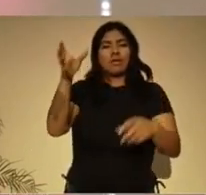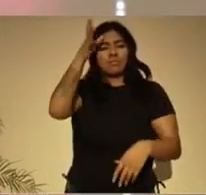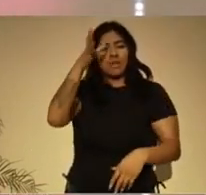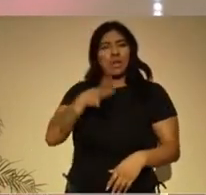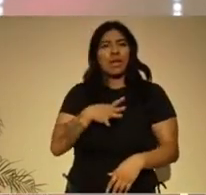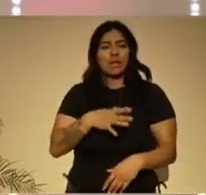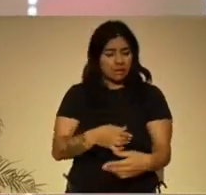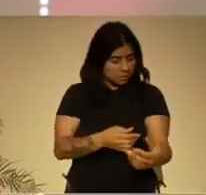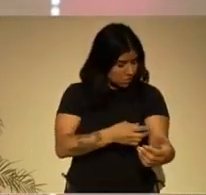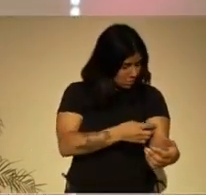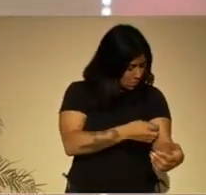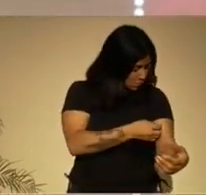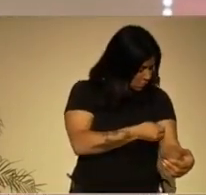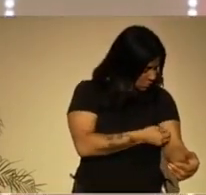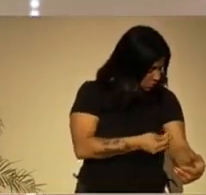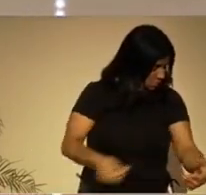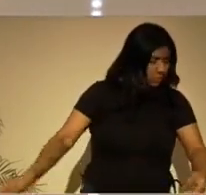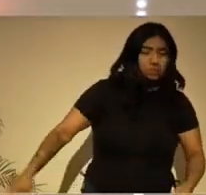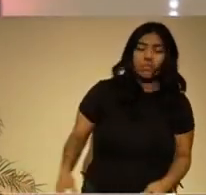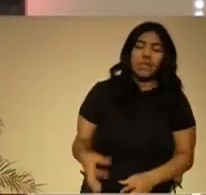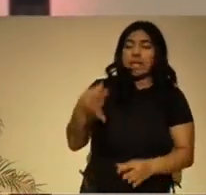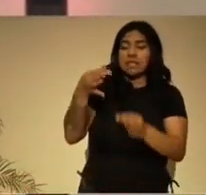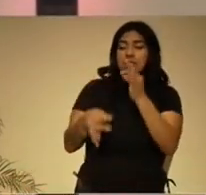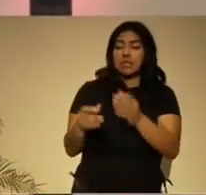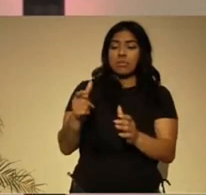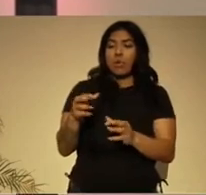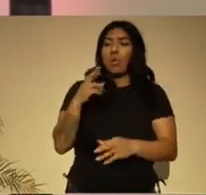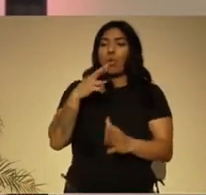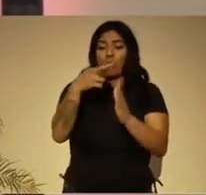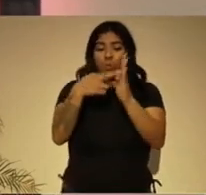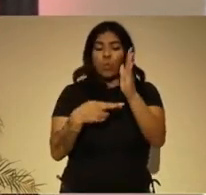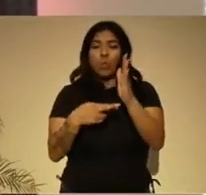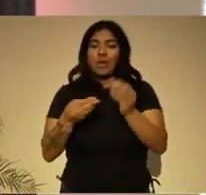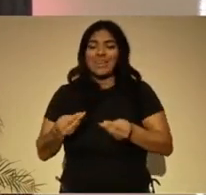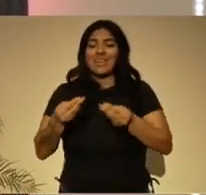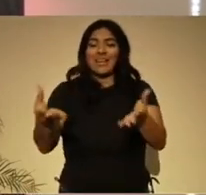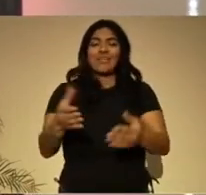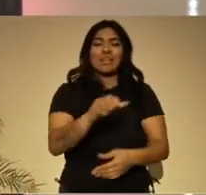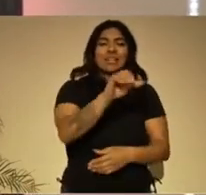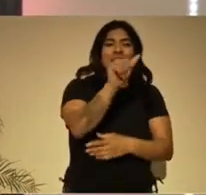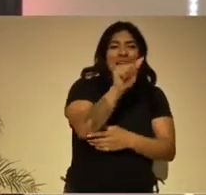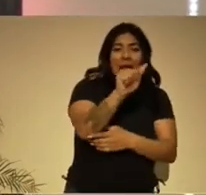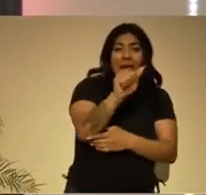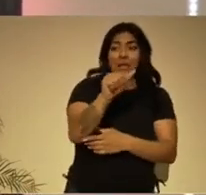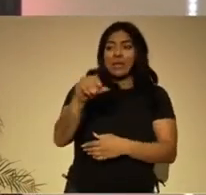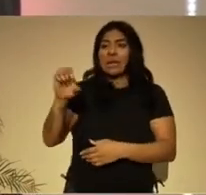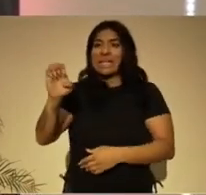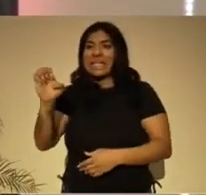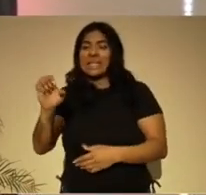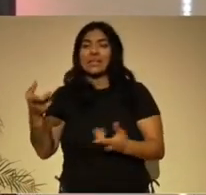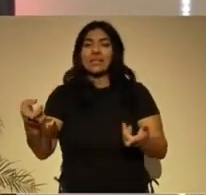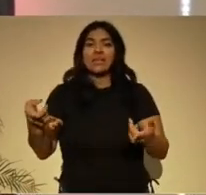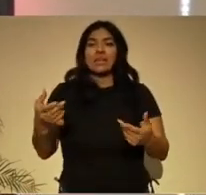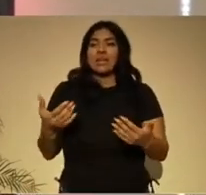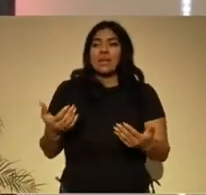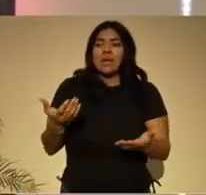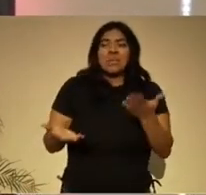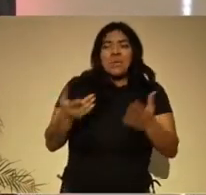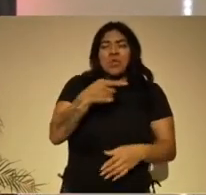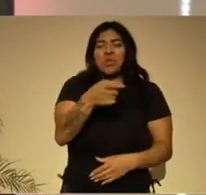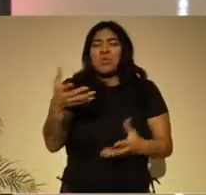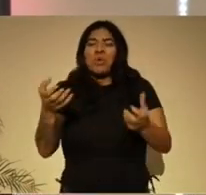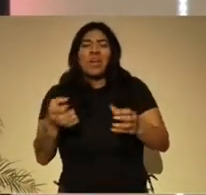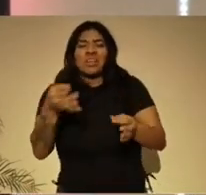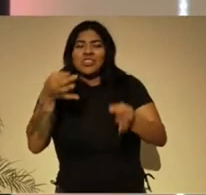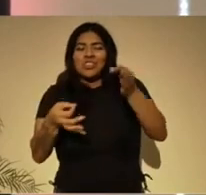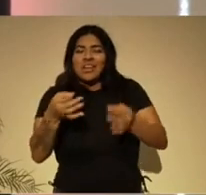was a simple rule that was given to Adam and Eve. It seems so simple that you almost want to judge and you almost want to, like, come on,